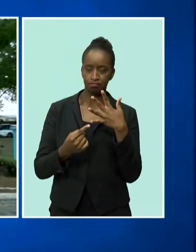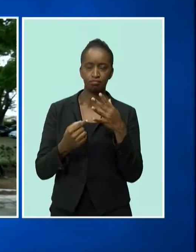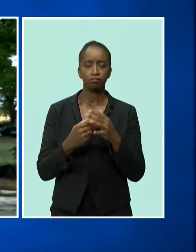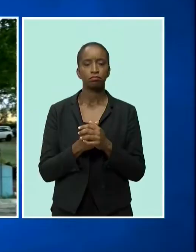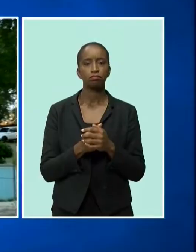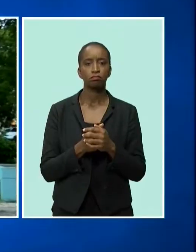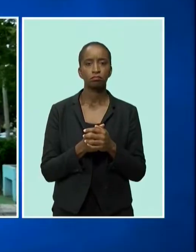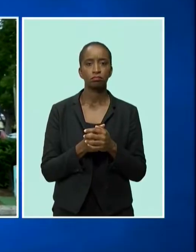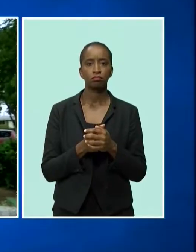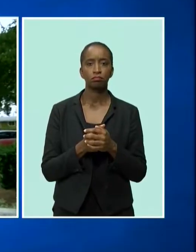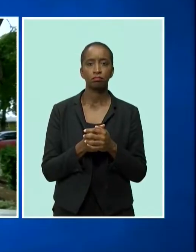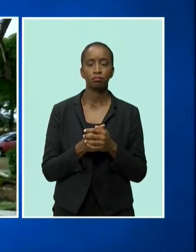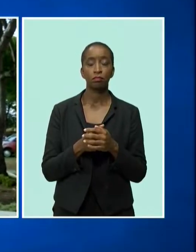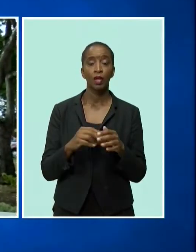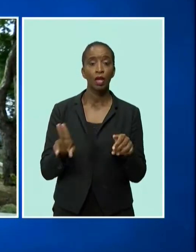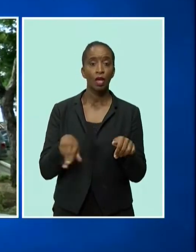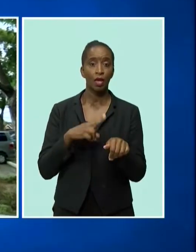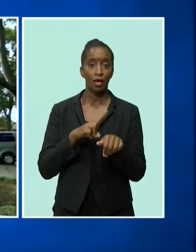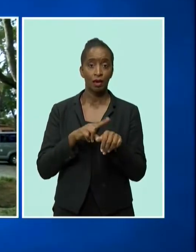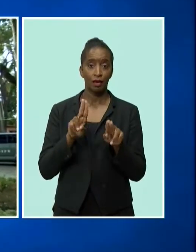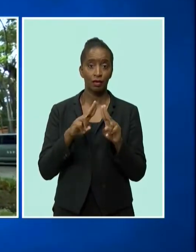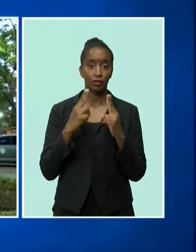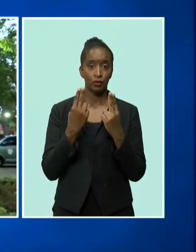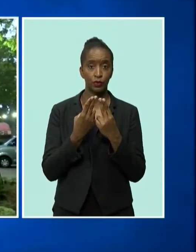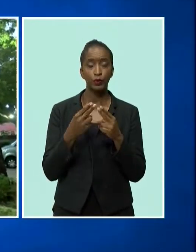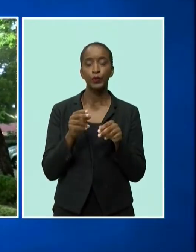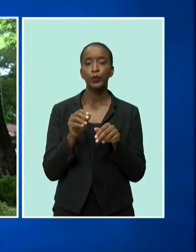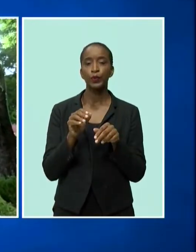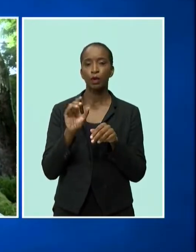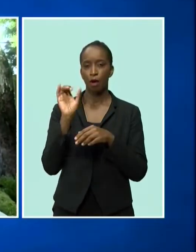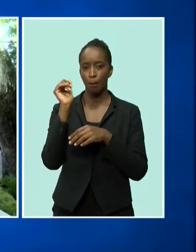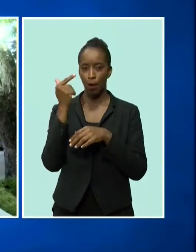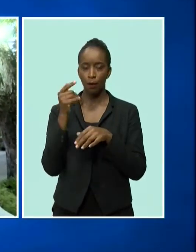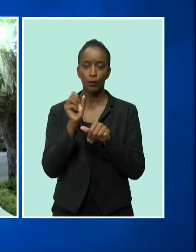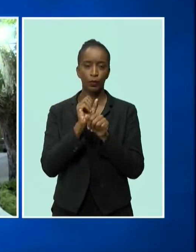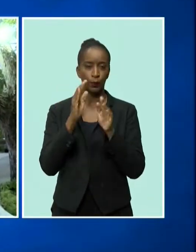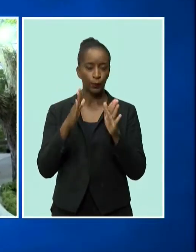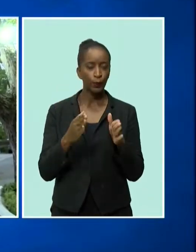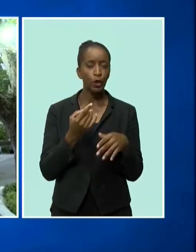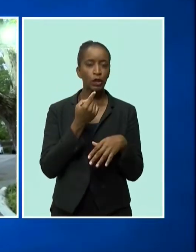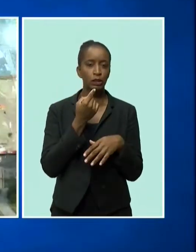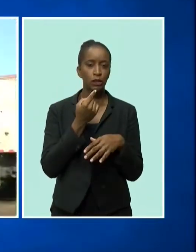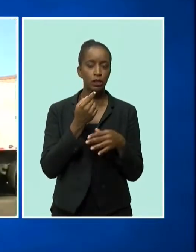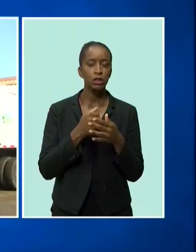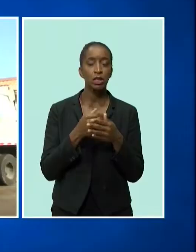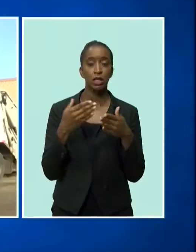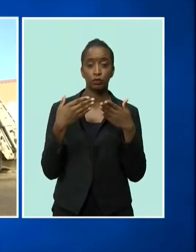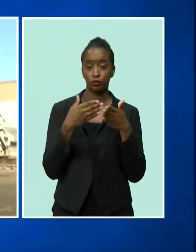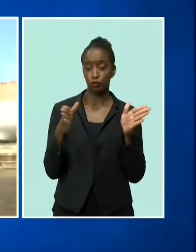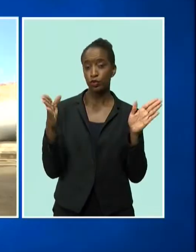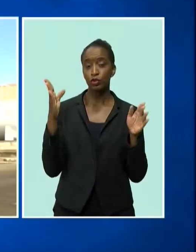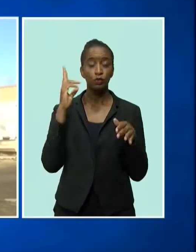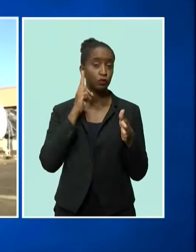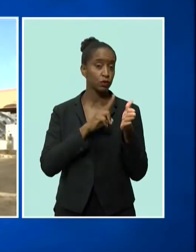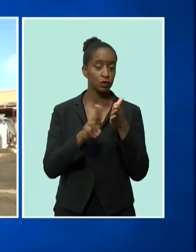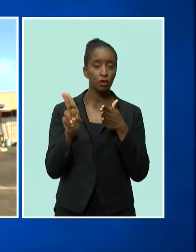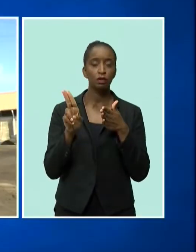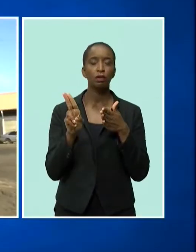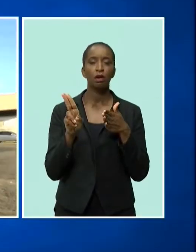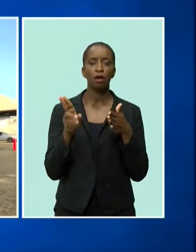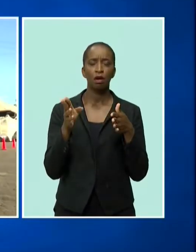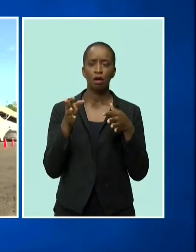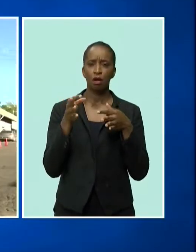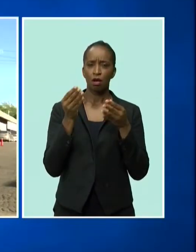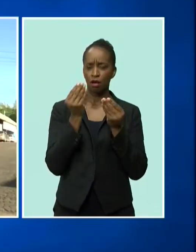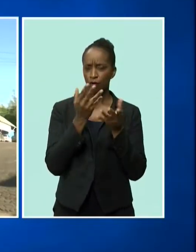The National Union of Public Workers responded to the situation, with General Secretary Richard Green informing CBC News they realized that there was